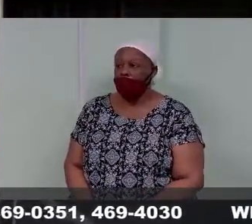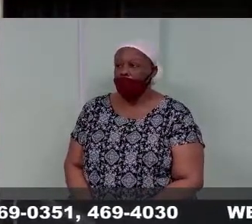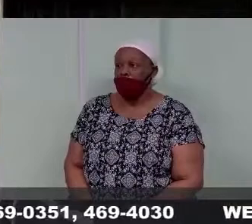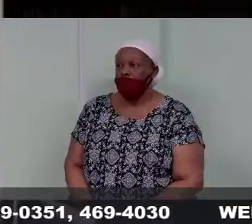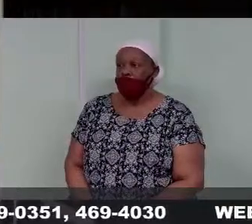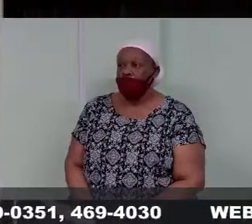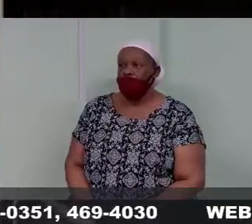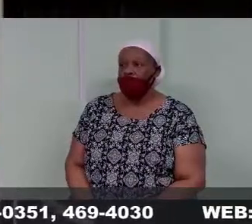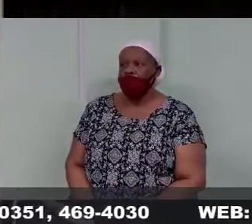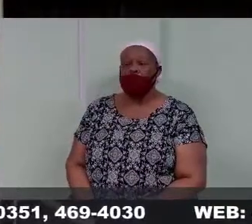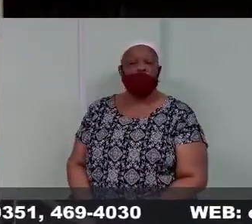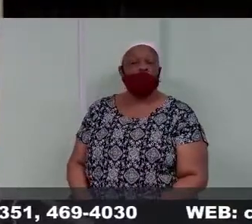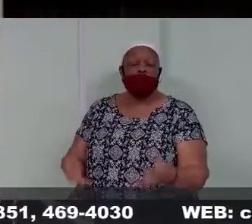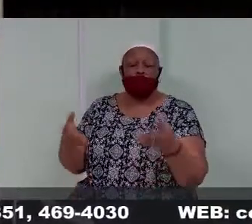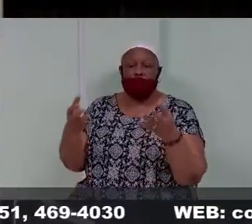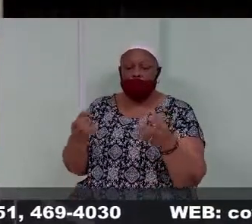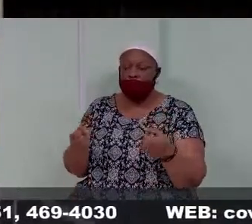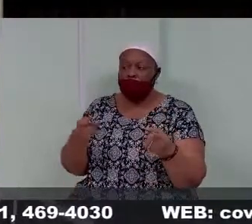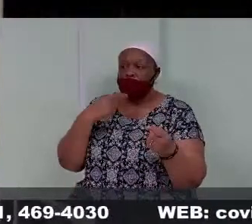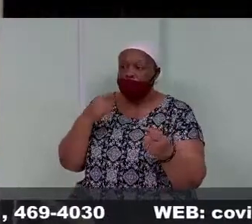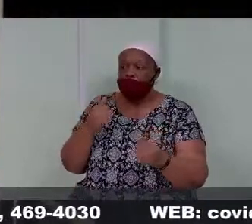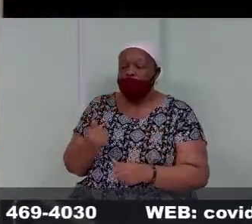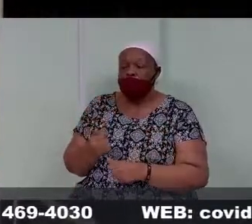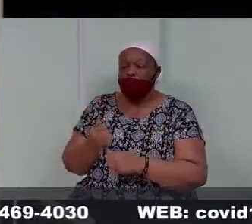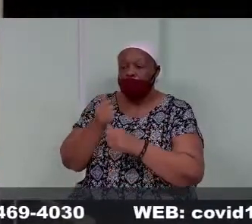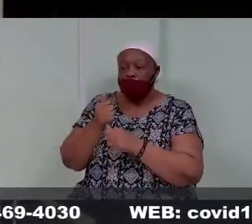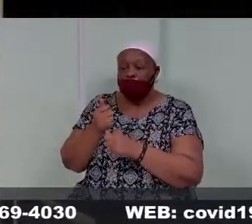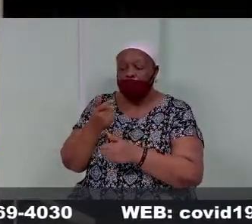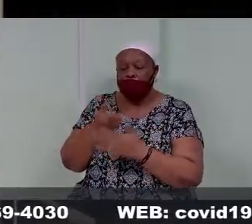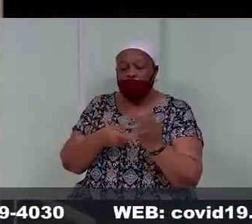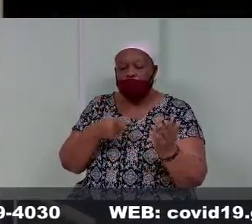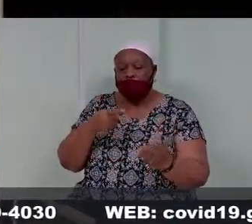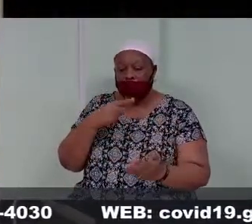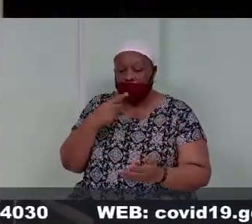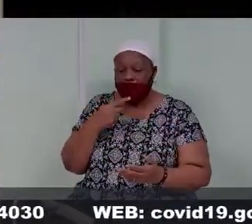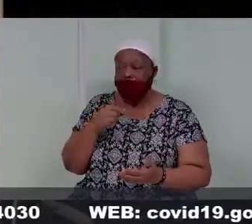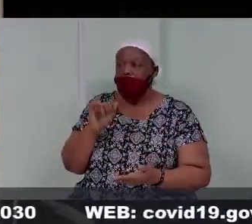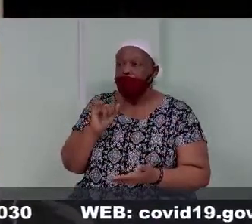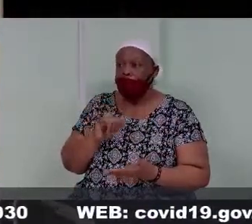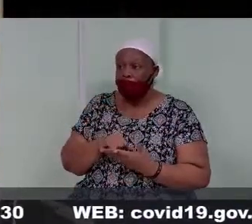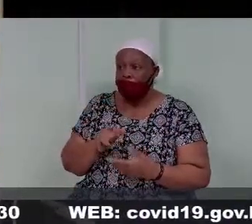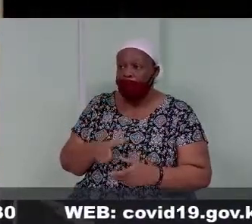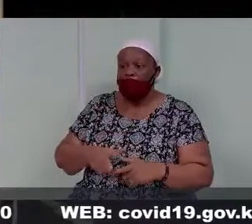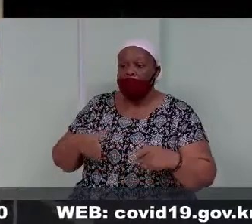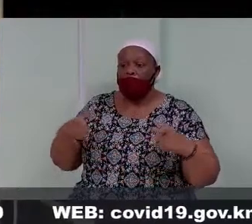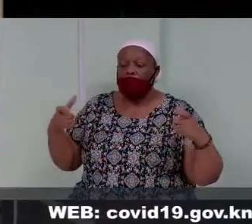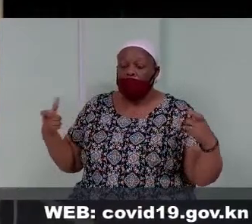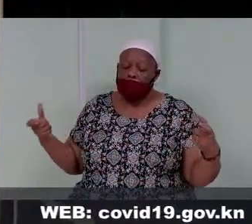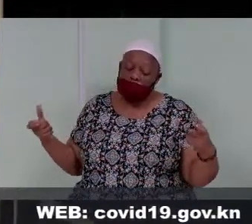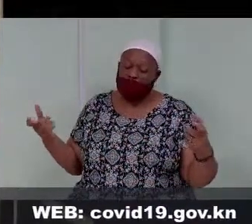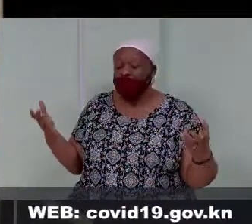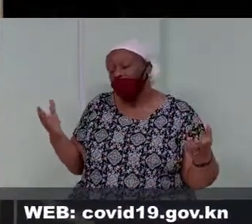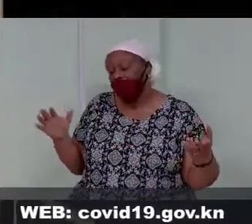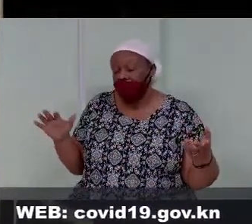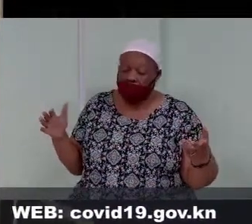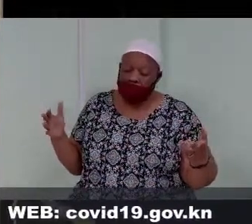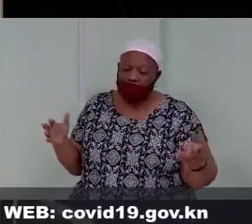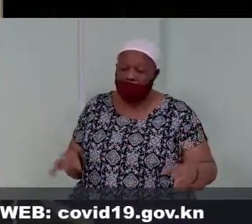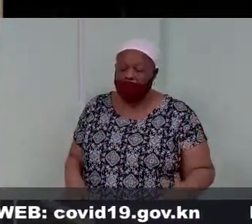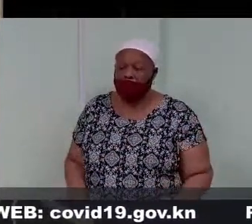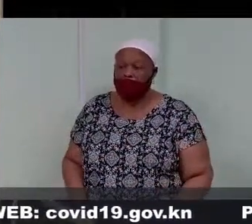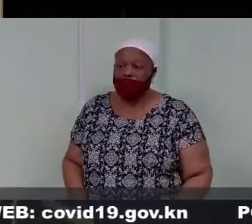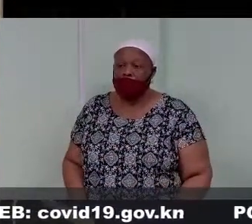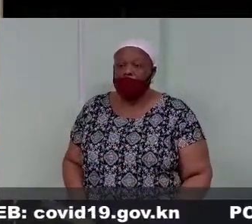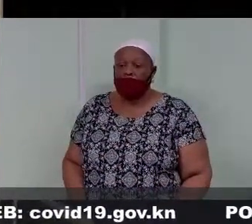And I just want to add something to support what was just said, in that large is relative. It all depends on the square footage